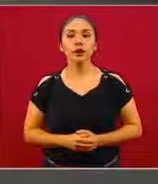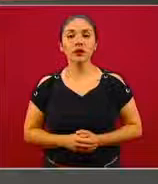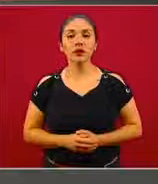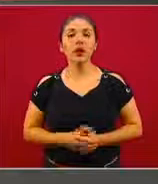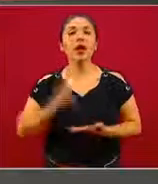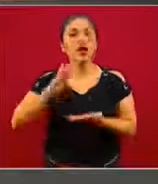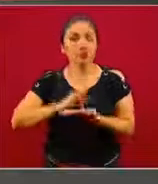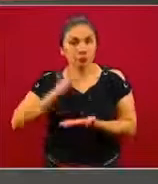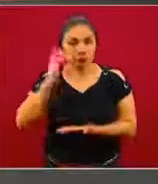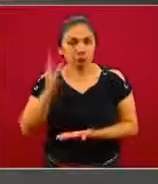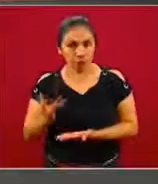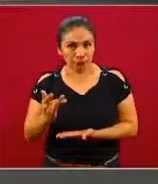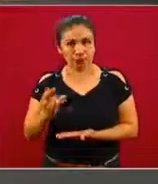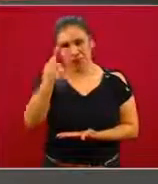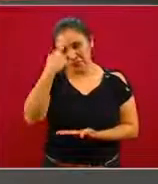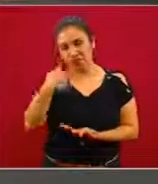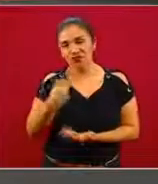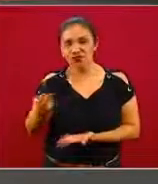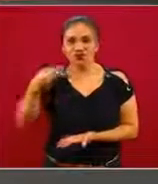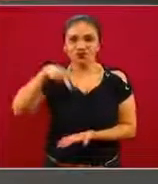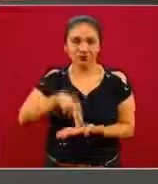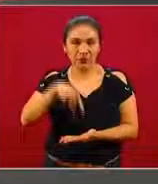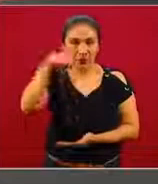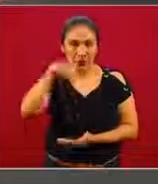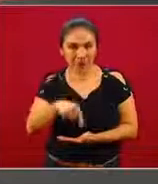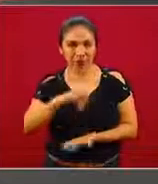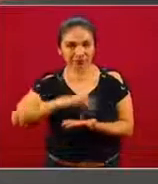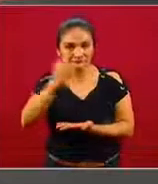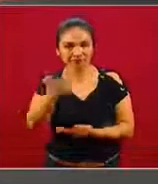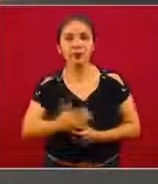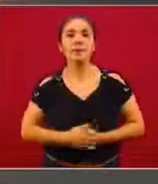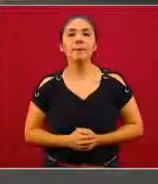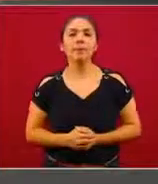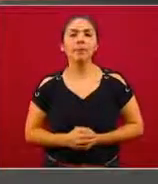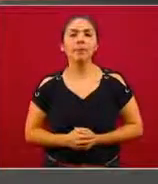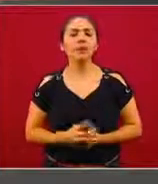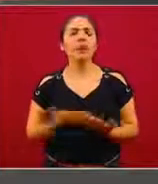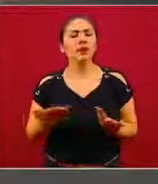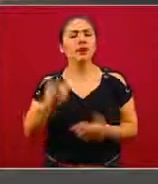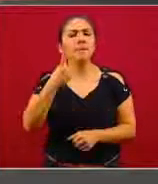Thank you. If you can put up my presentation. Thank you for giving me the time to speak.